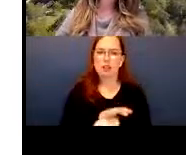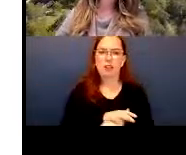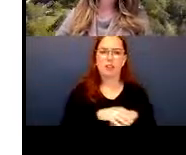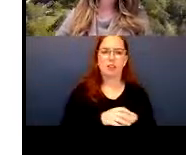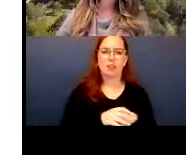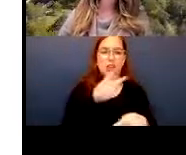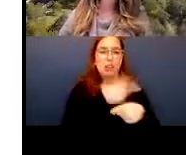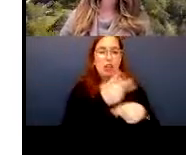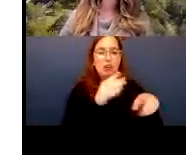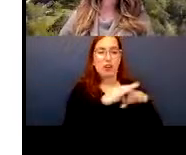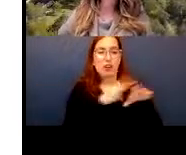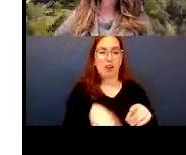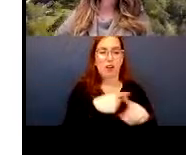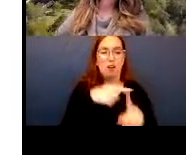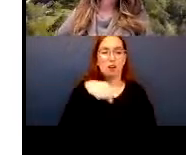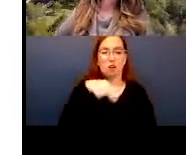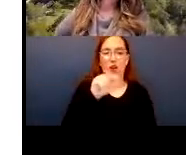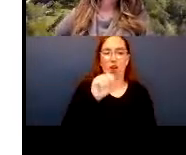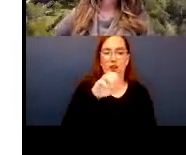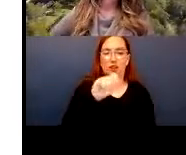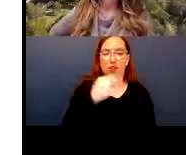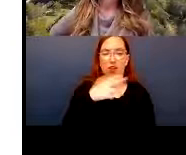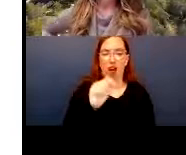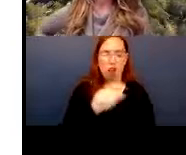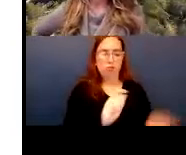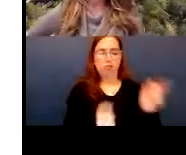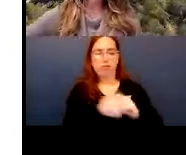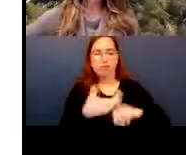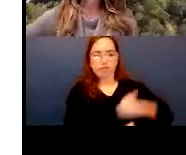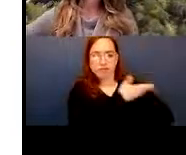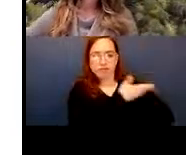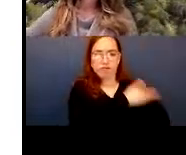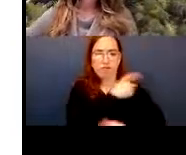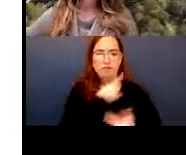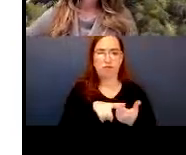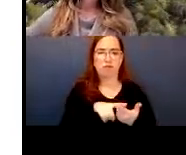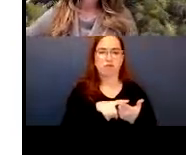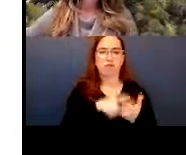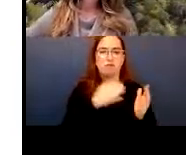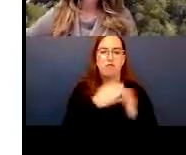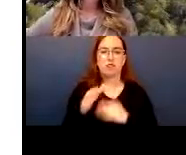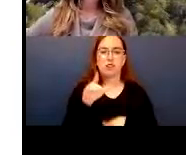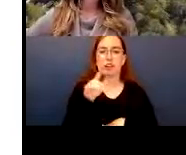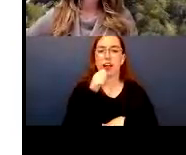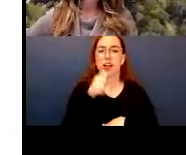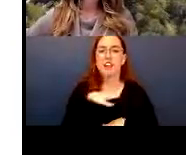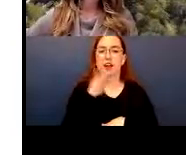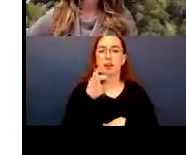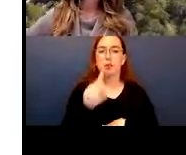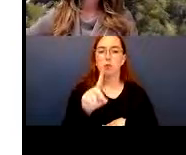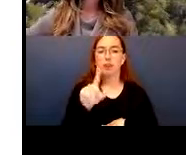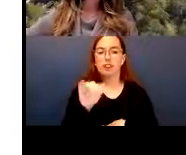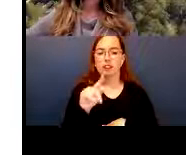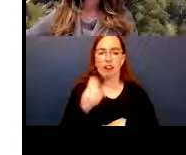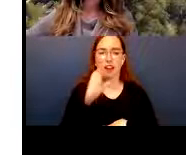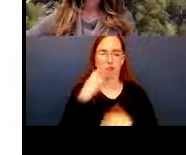repurposed caretaker's cottage and Quonset hut. We have a boardwalk on Lady Bird Lake. We